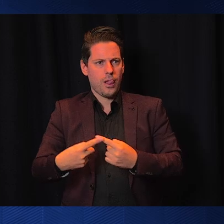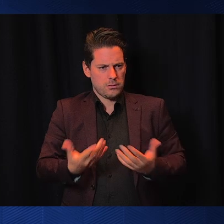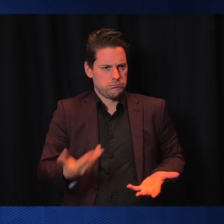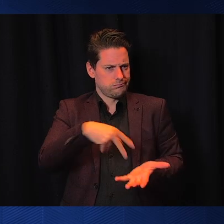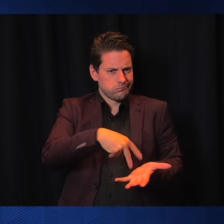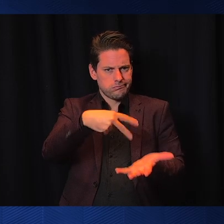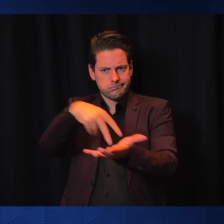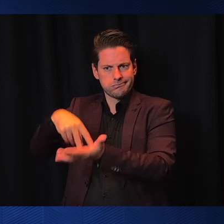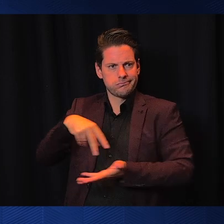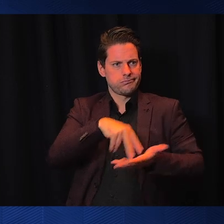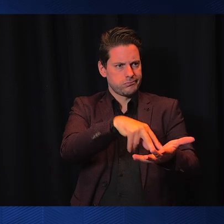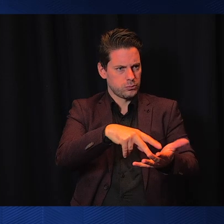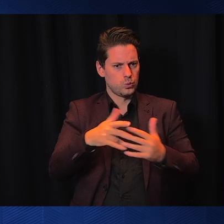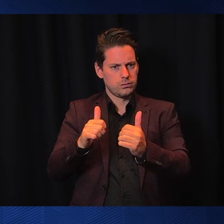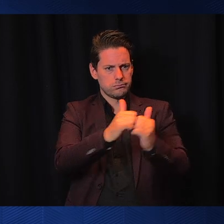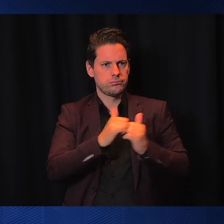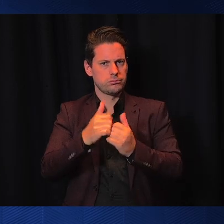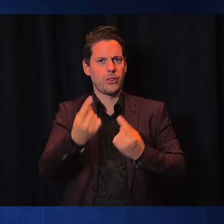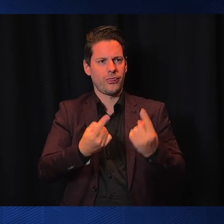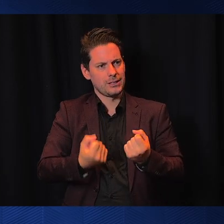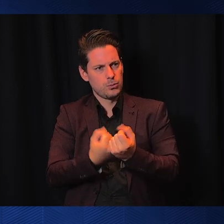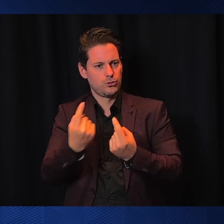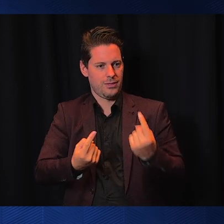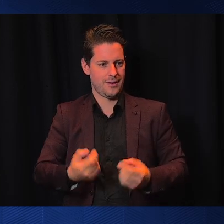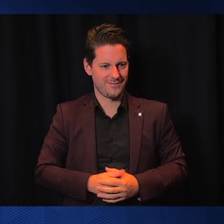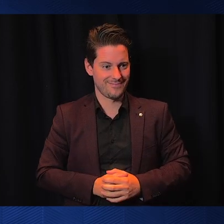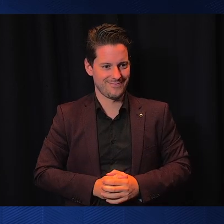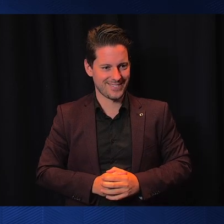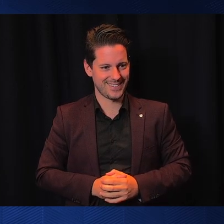to work with. Thank you again.